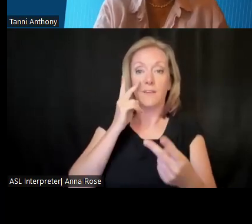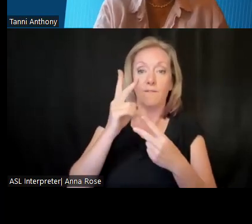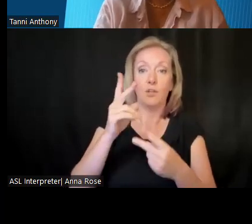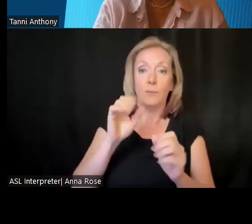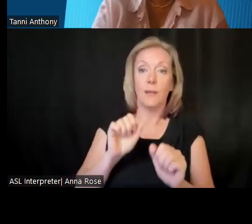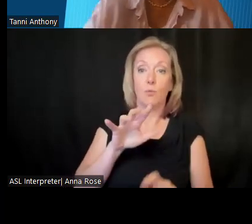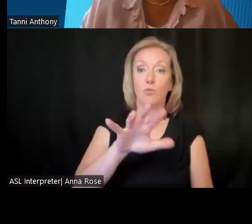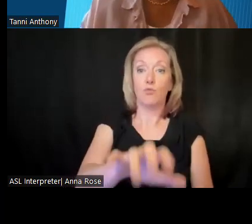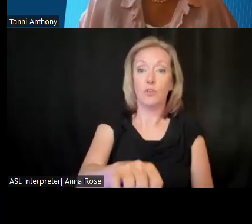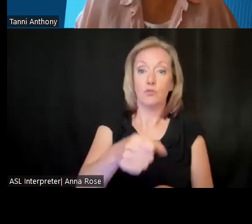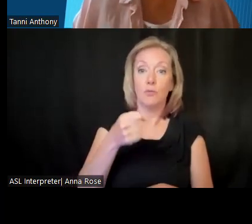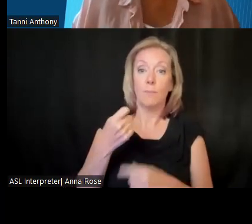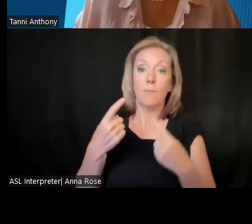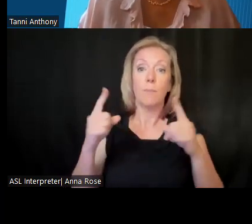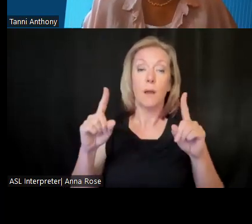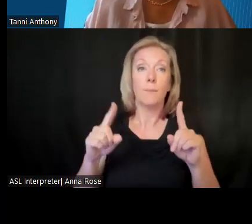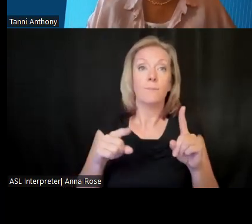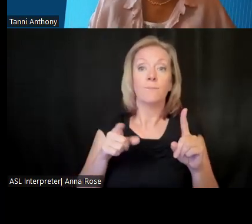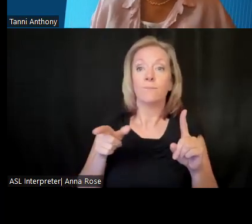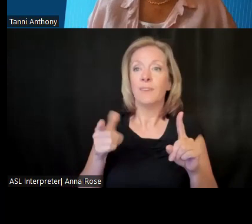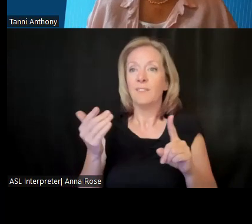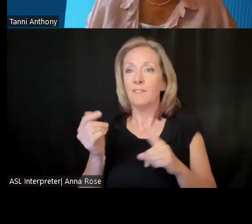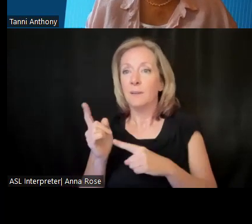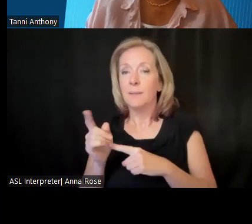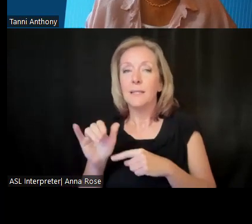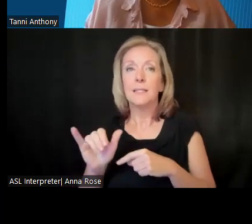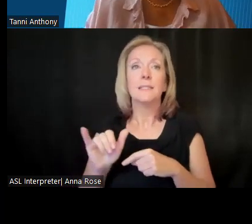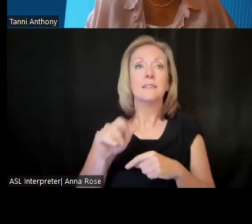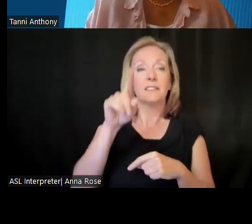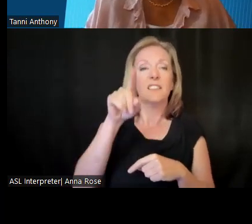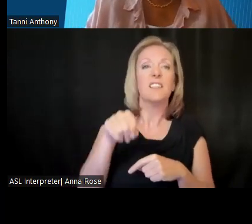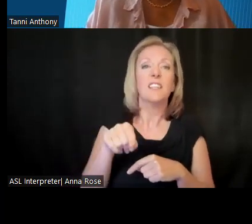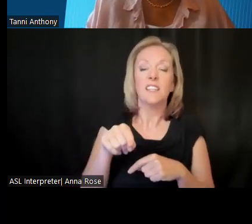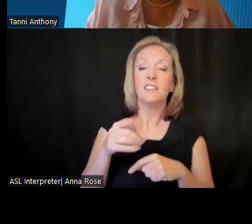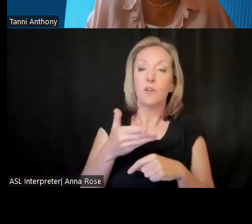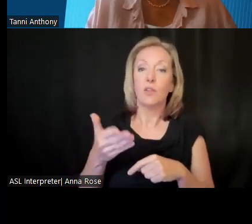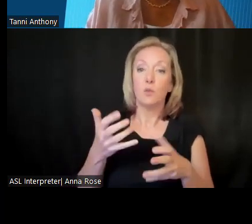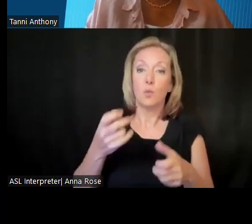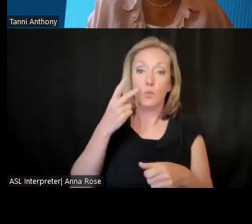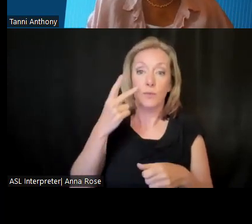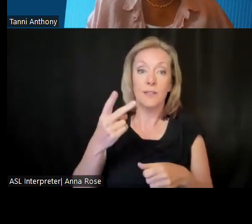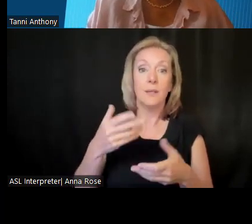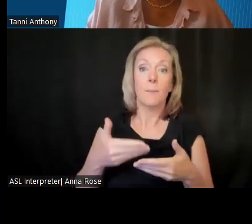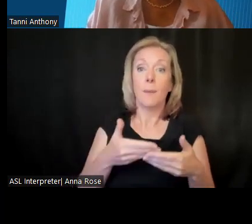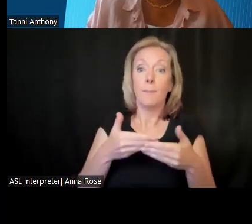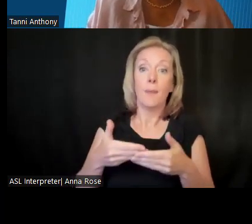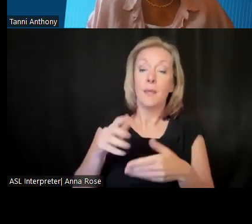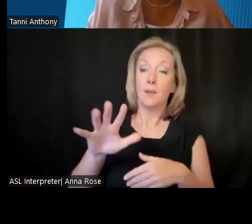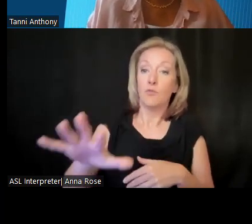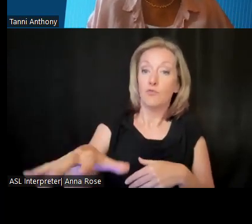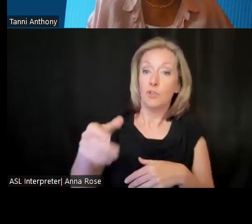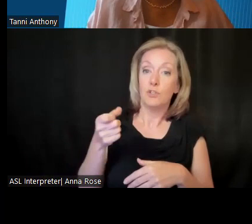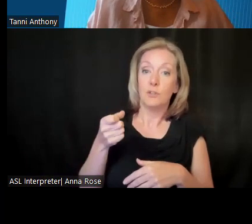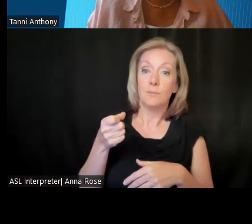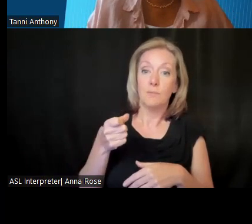again, got 15 minutes. I'm looking at some of the things that we want to see is Are they reaching out at this point at 3 to 6 months? They